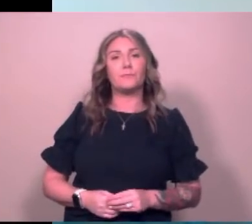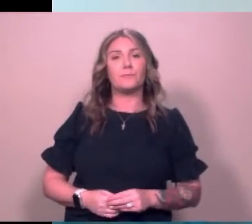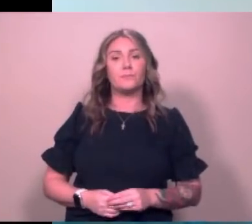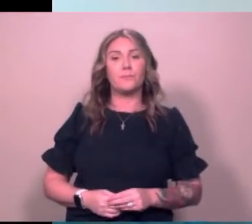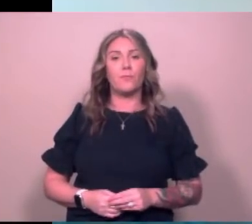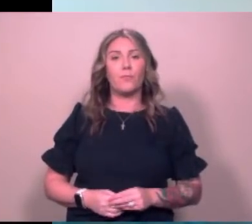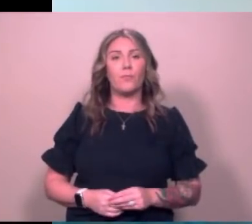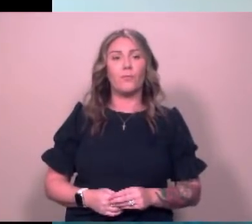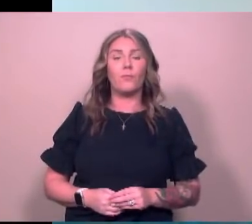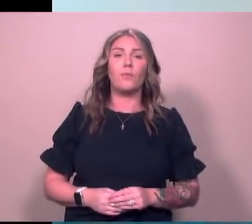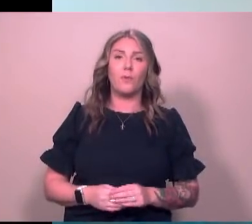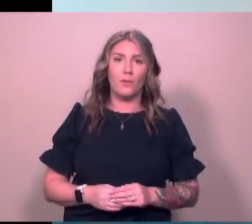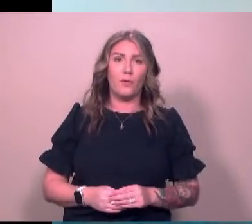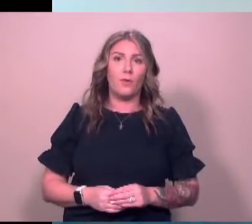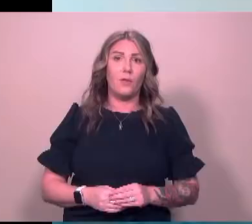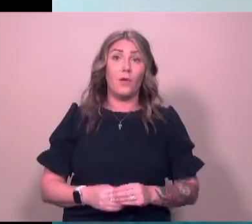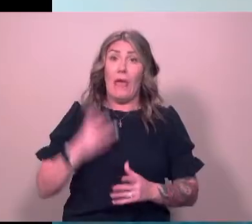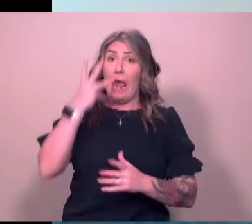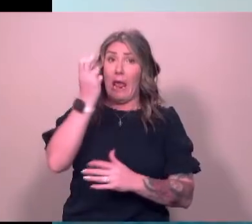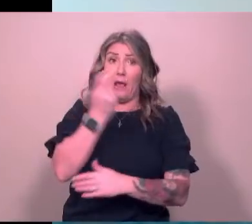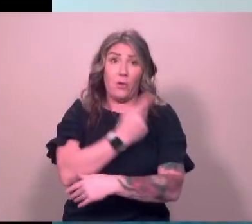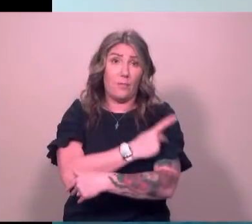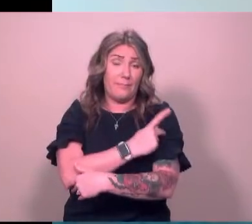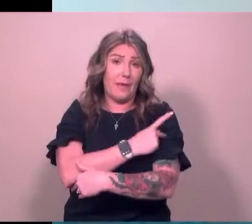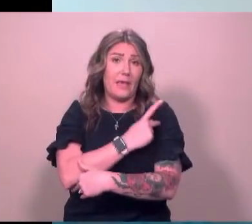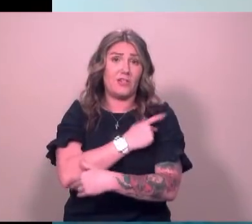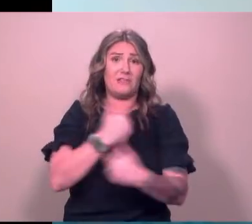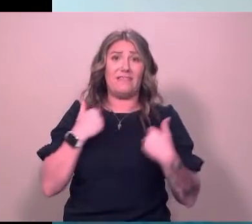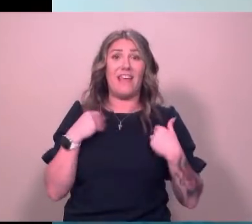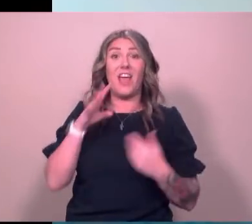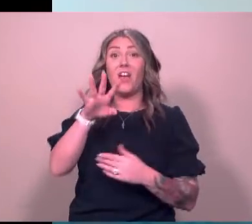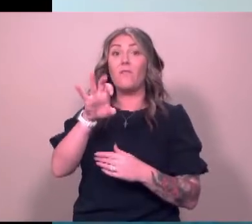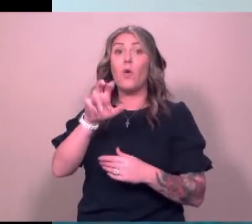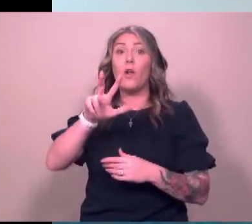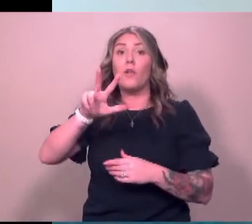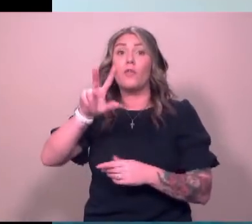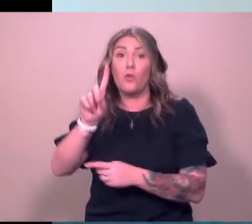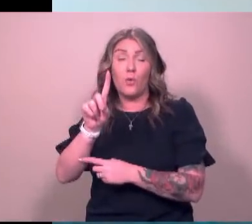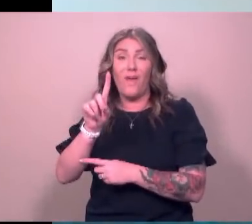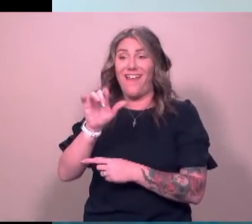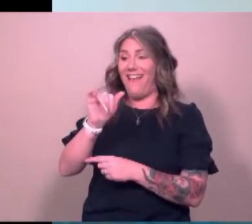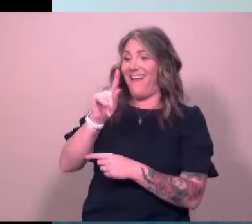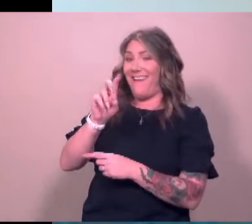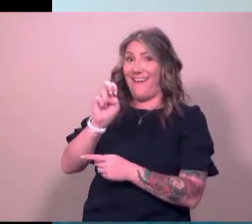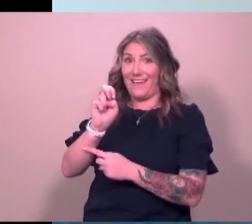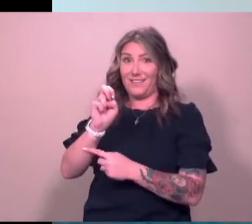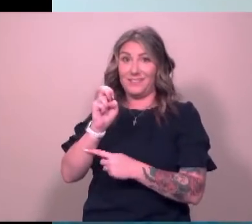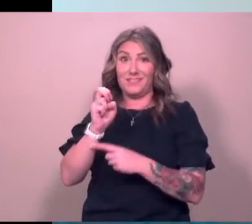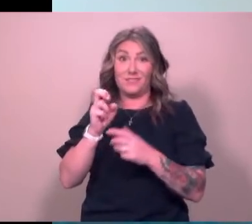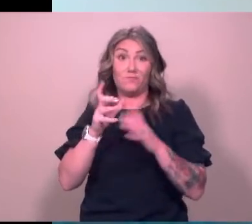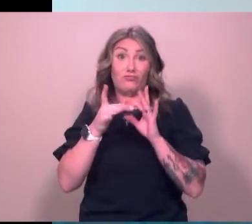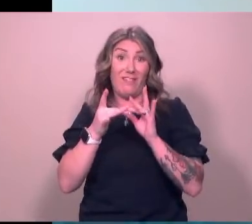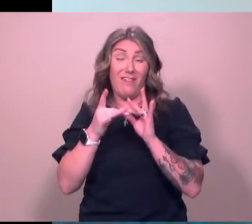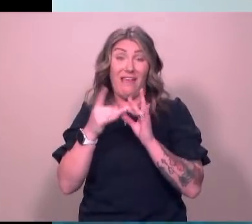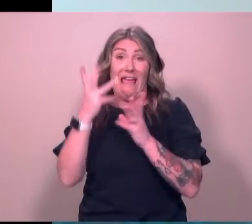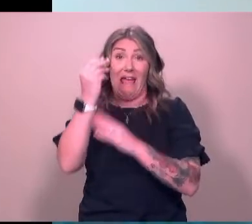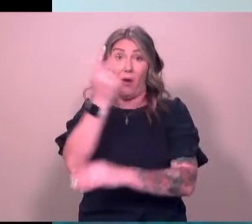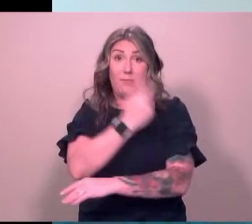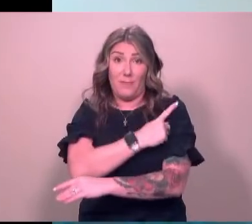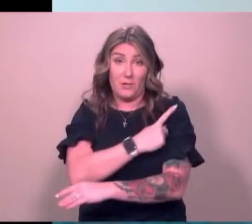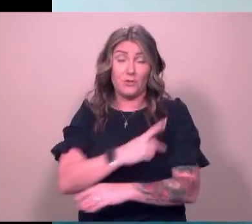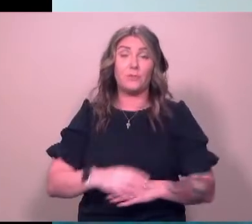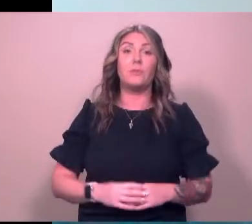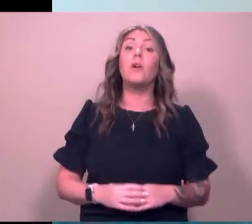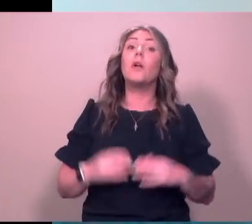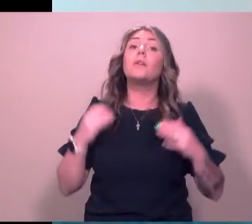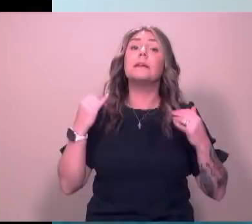As far as the outpatient, we have actually 431 active with the outpatient number. Now,